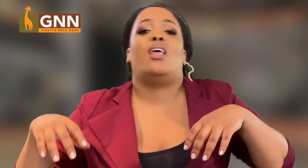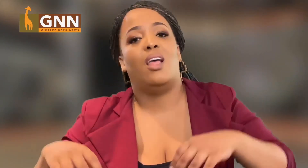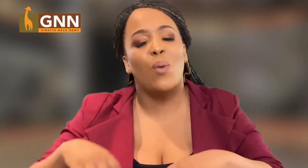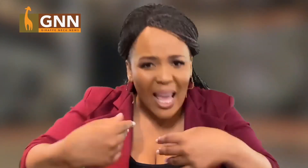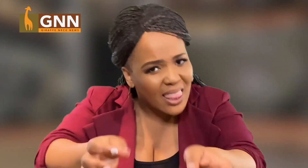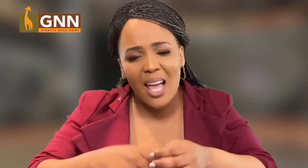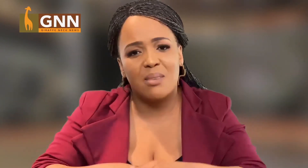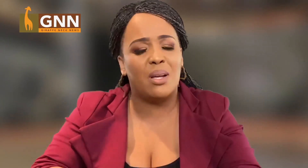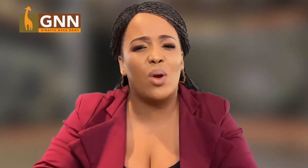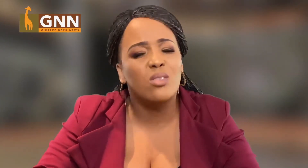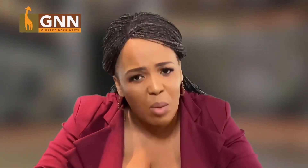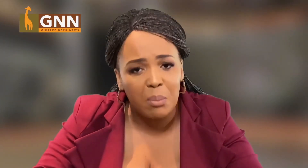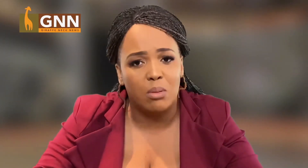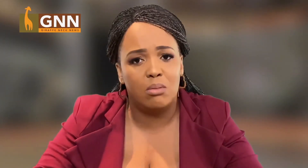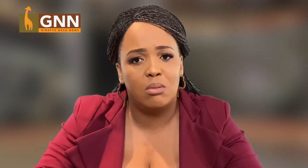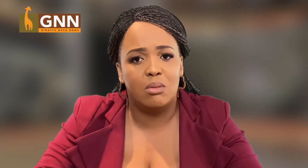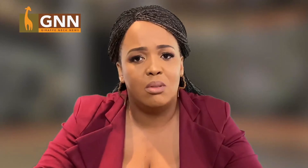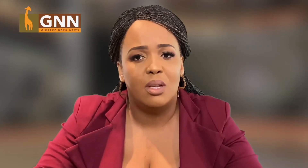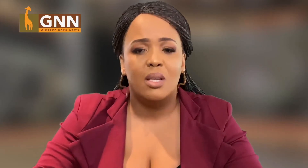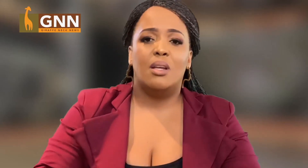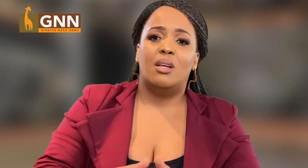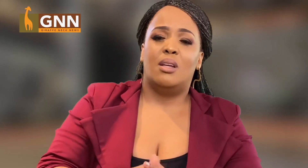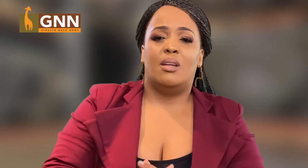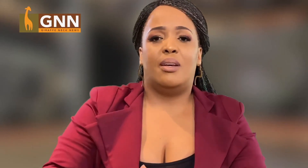this. We're like that, man. We're unstoppable.